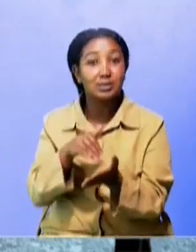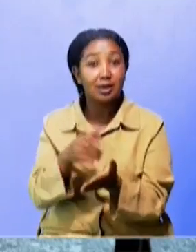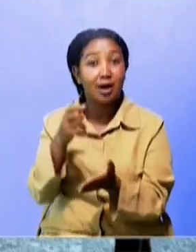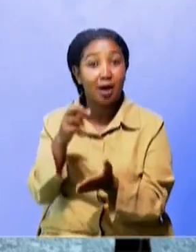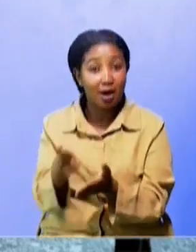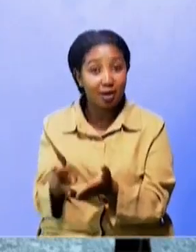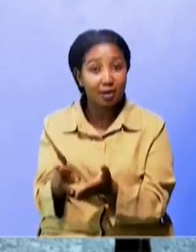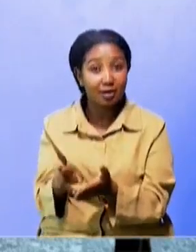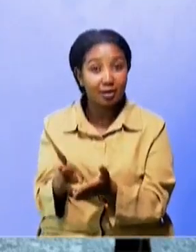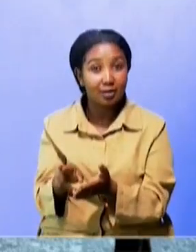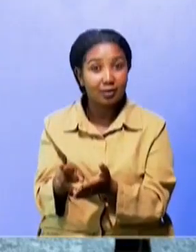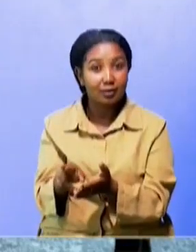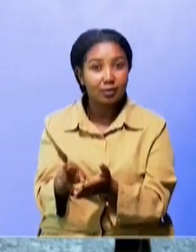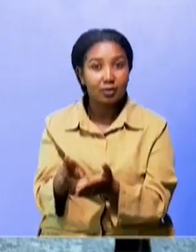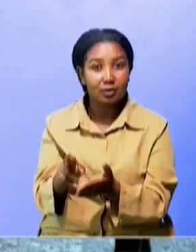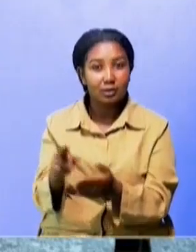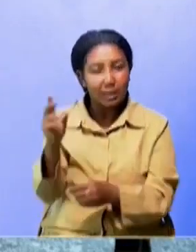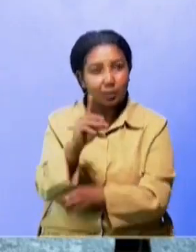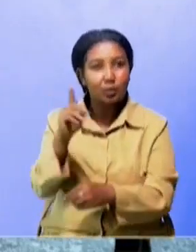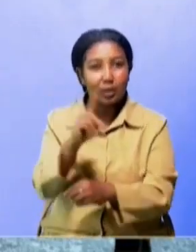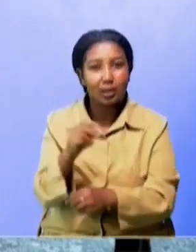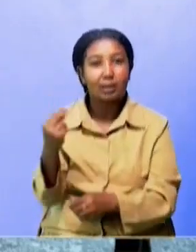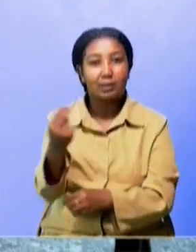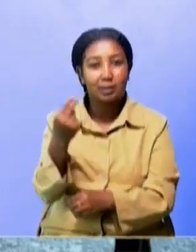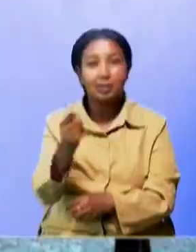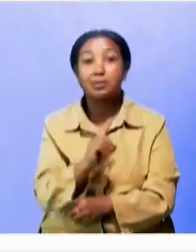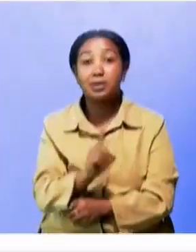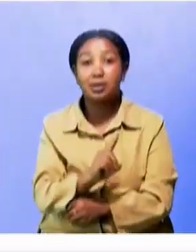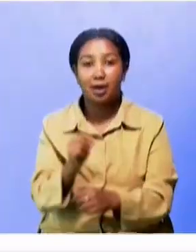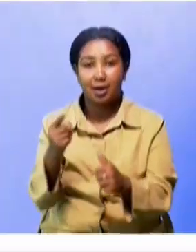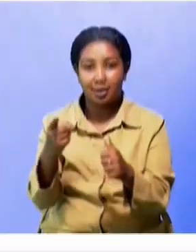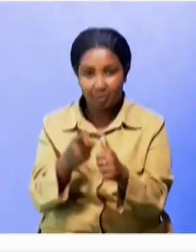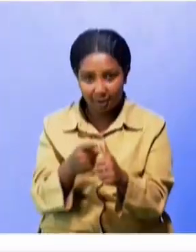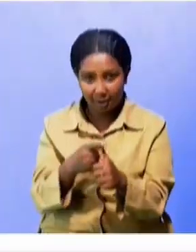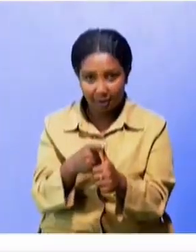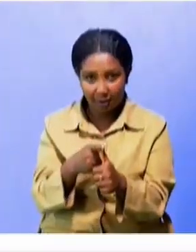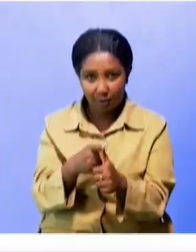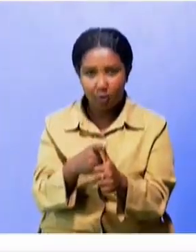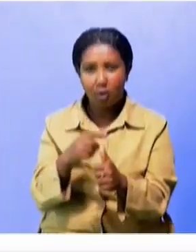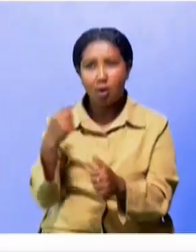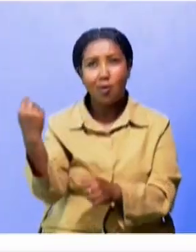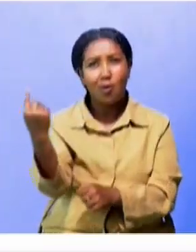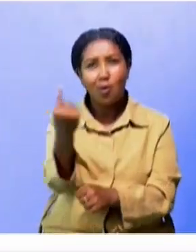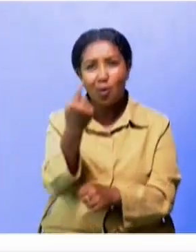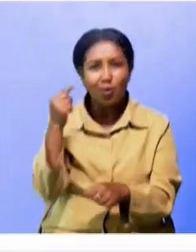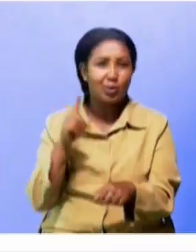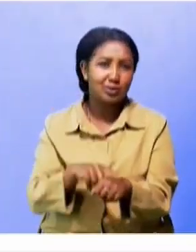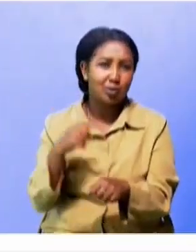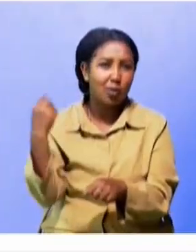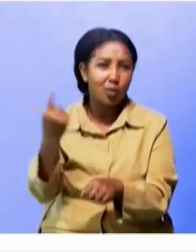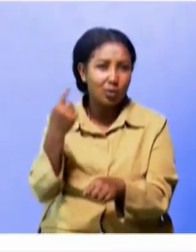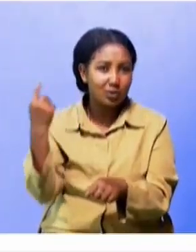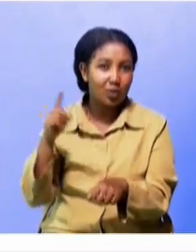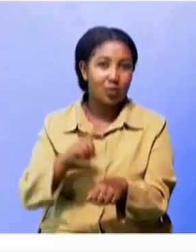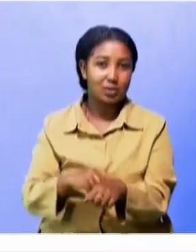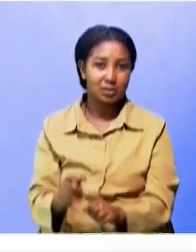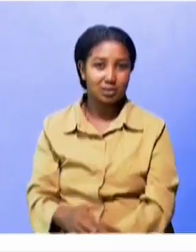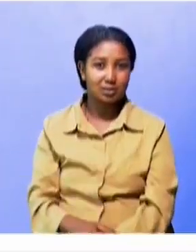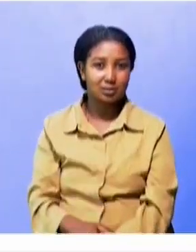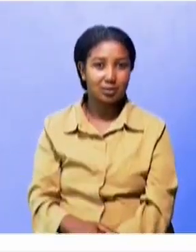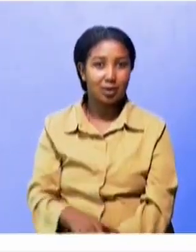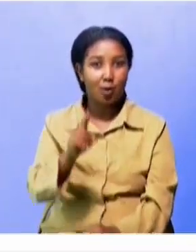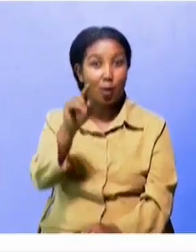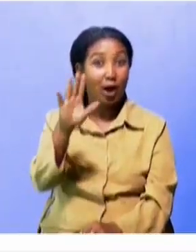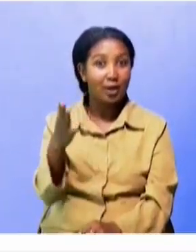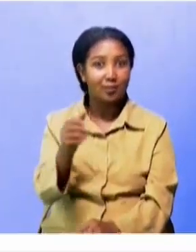we have to be and use in our day-to-day life is that, such as that is always. This is one